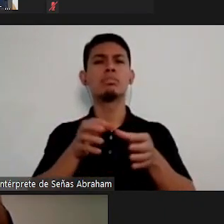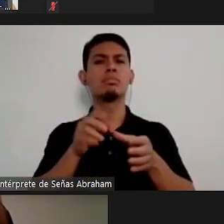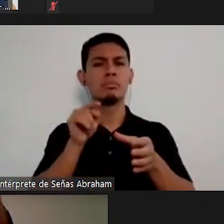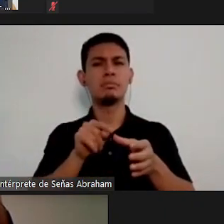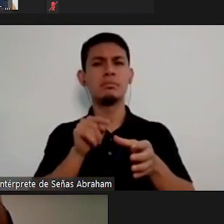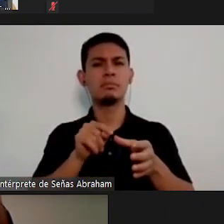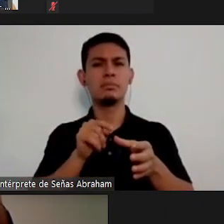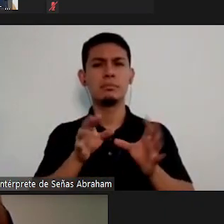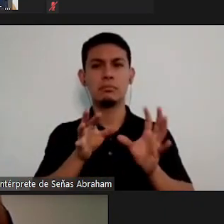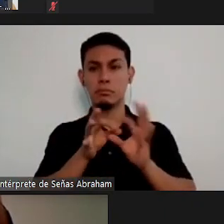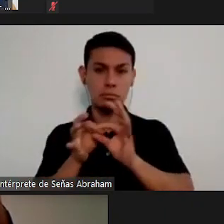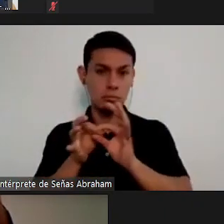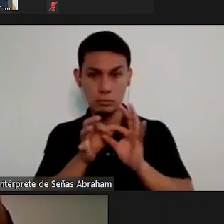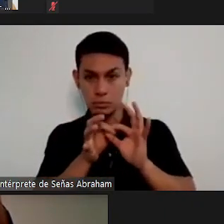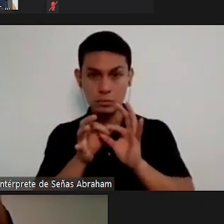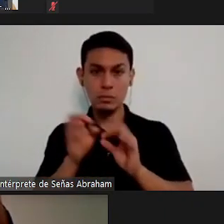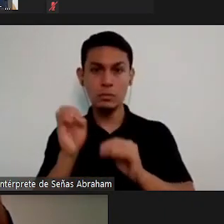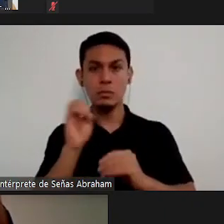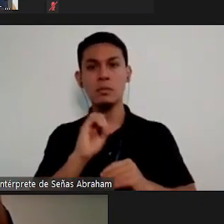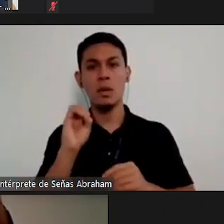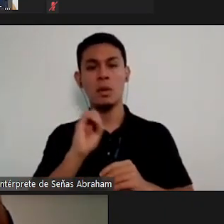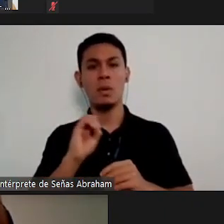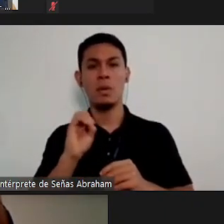how is that a factor